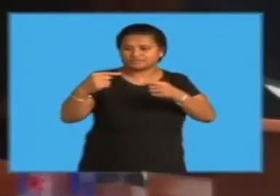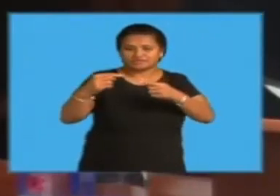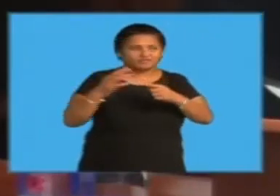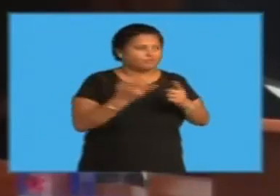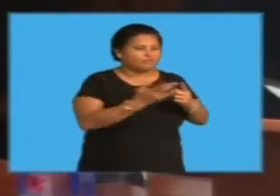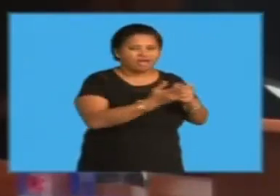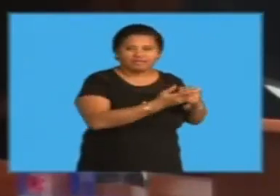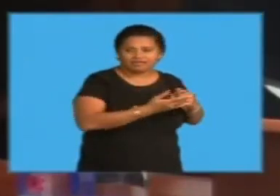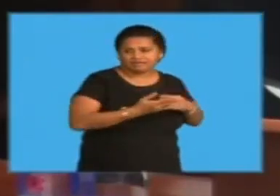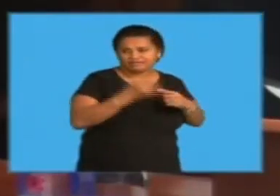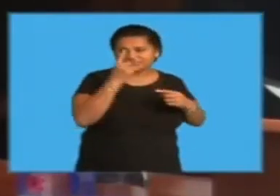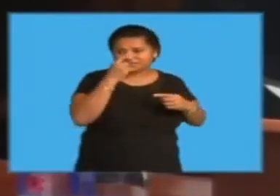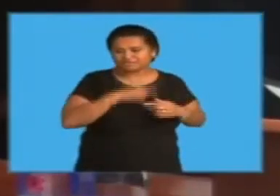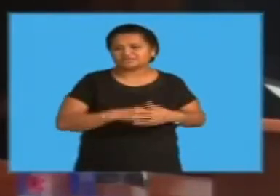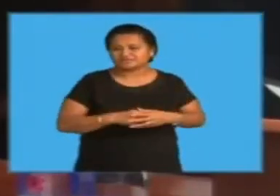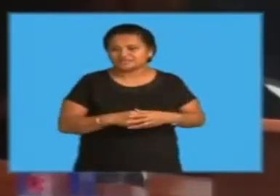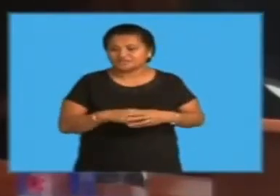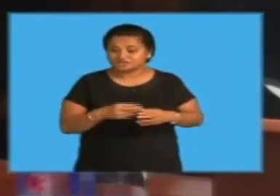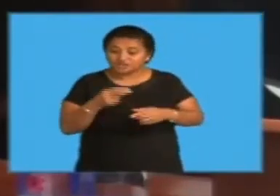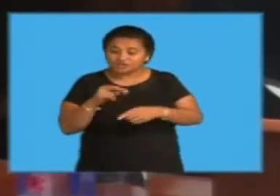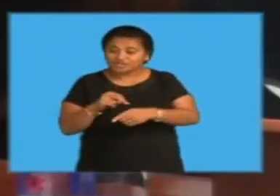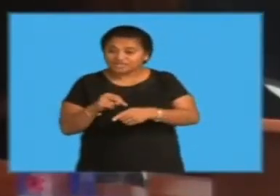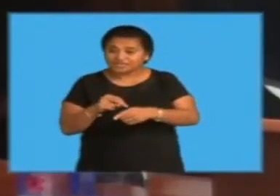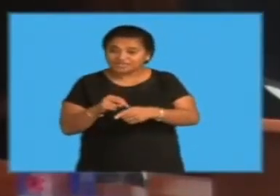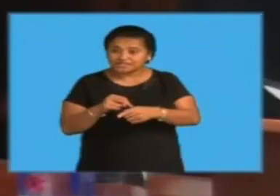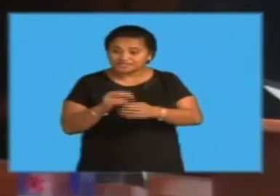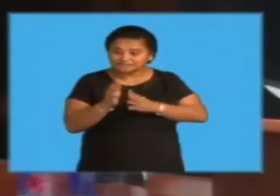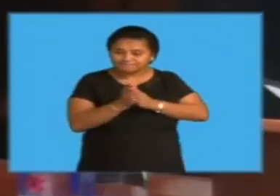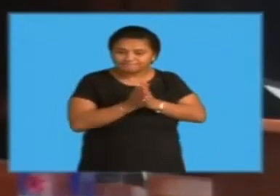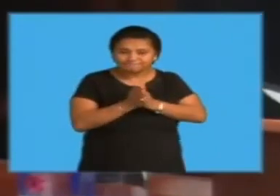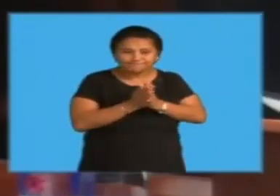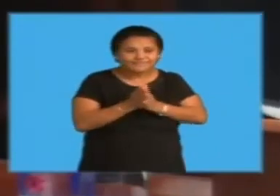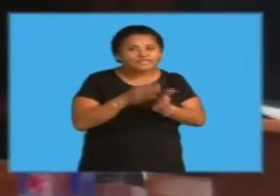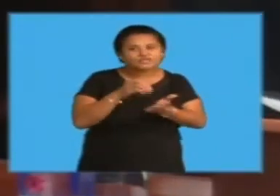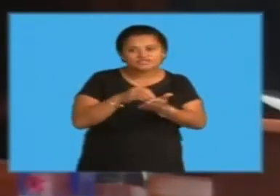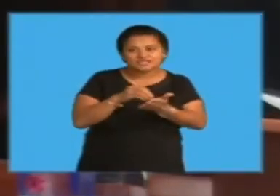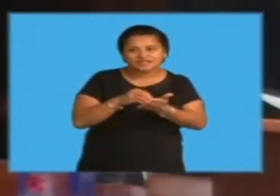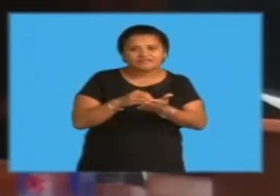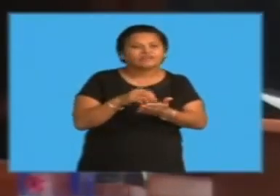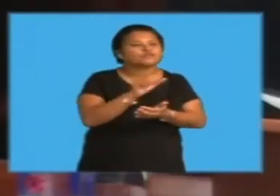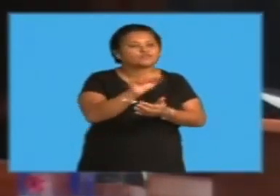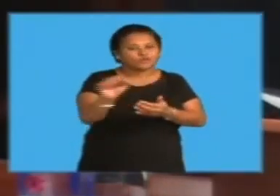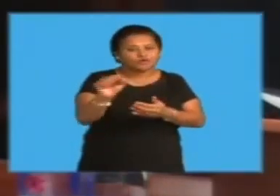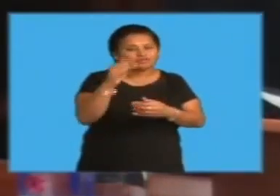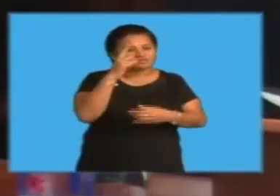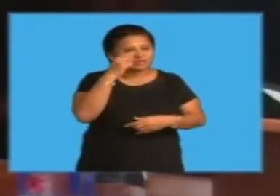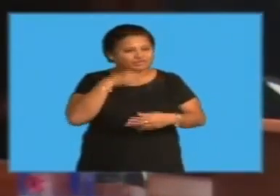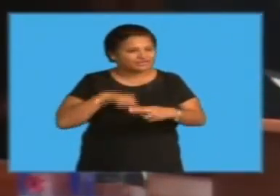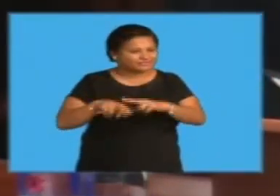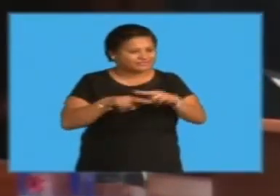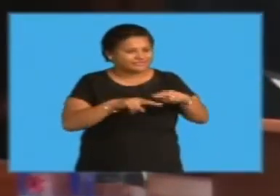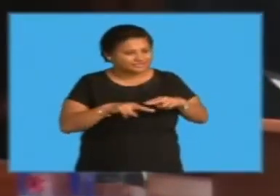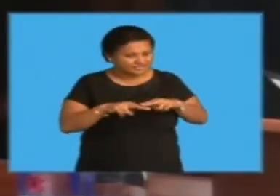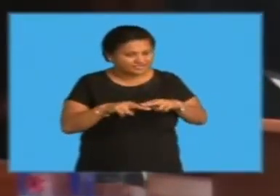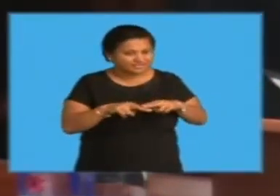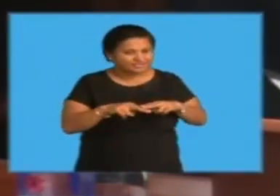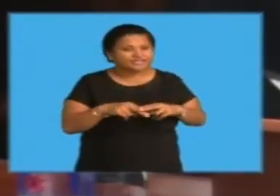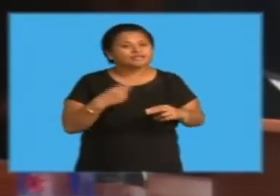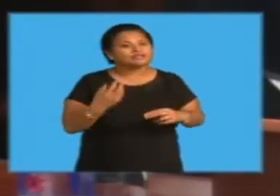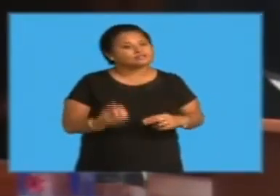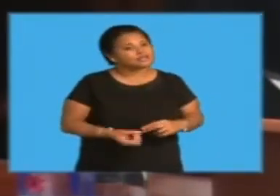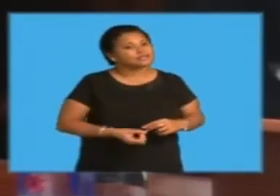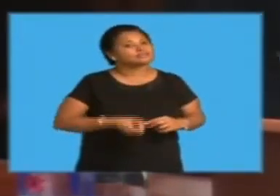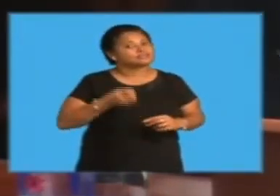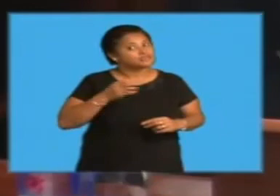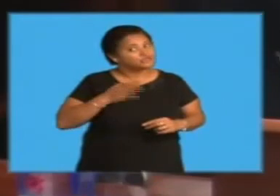to public service, the desire to serve your country and the people of Fiji. The other force will be political ambition, the desire to